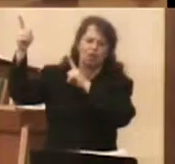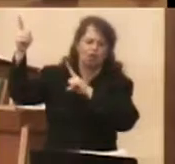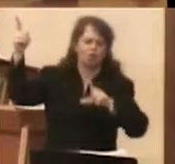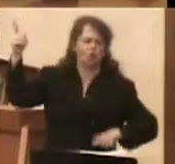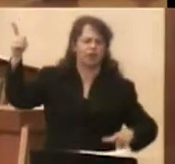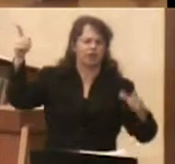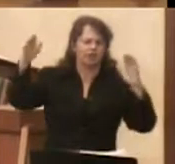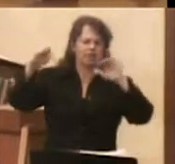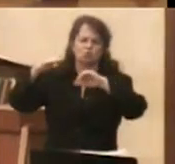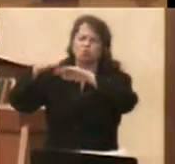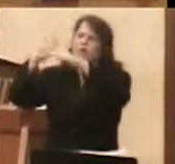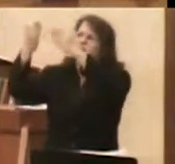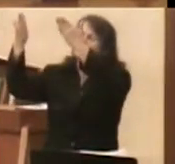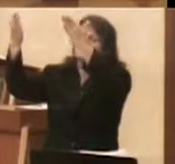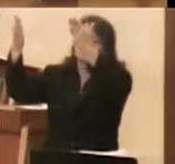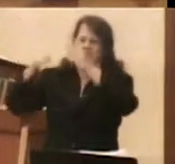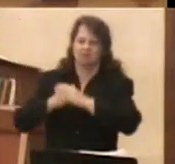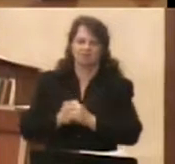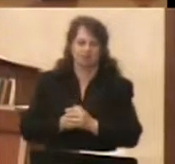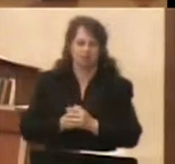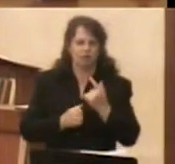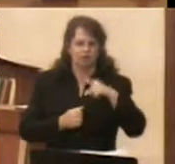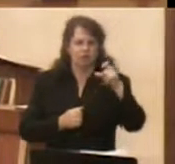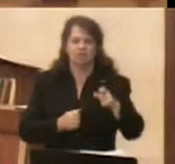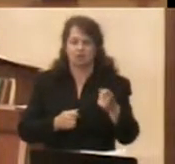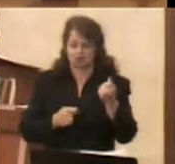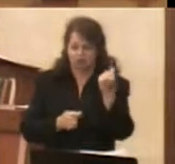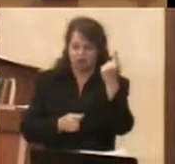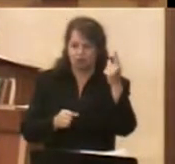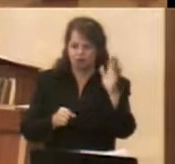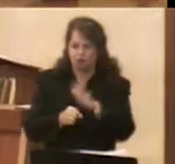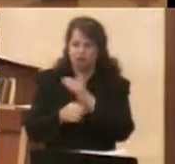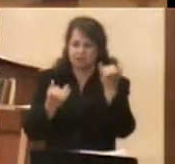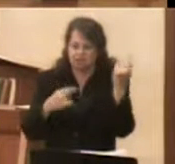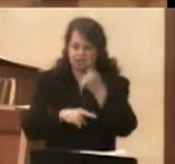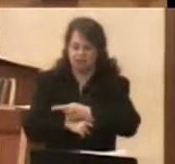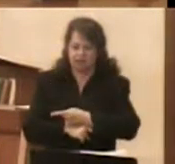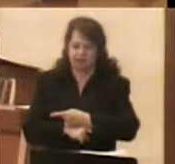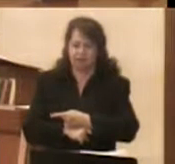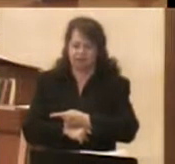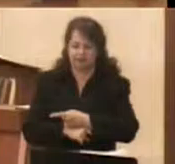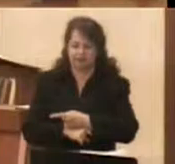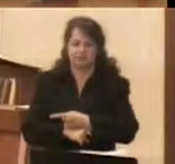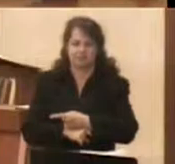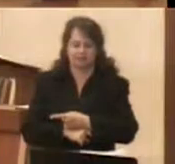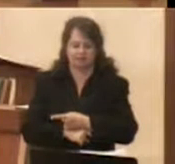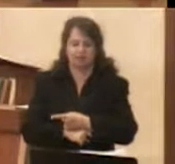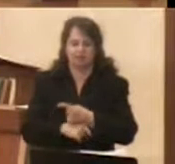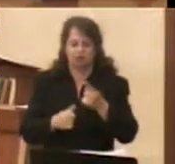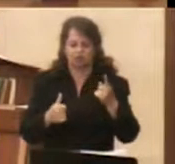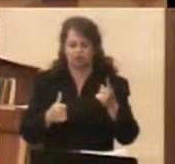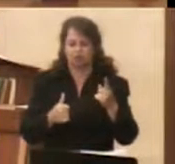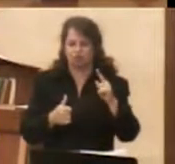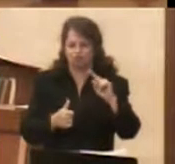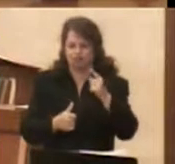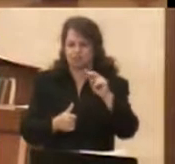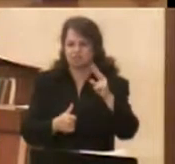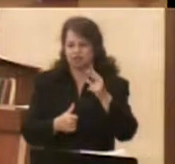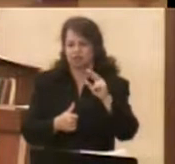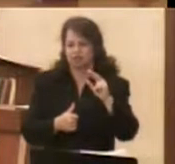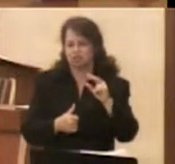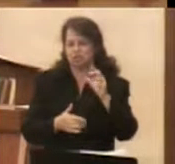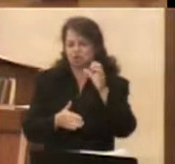for us to understand fully today as we hear it spoken in these opening chapters. But this